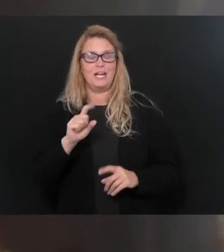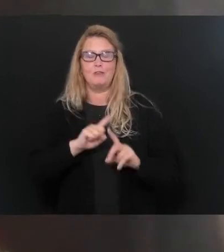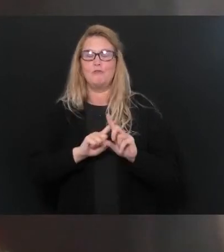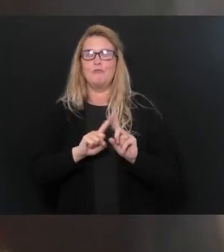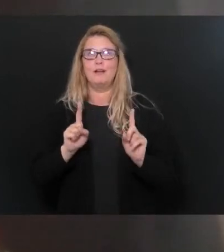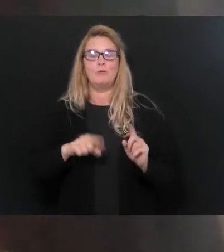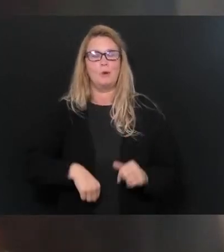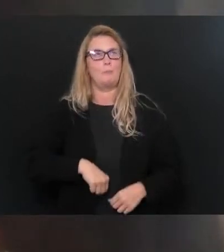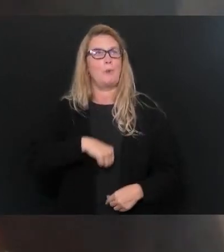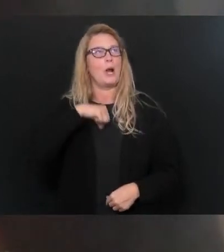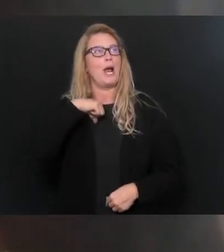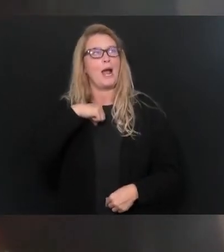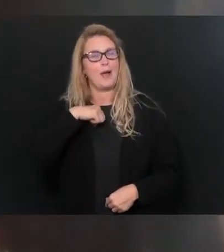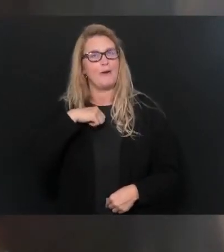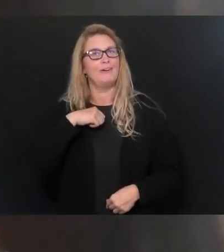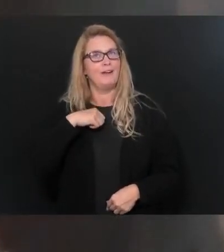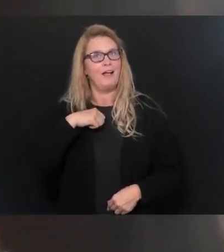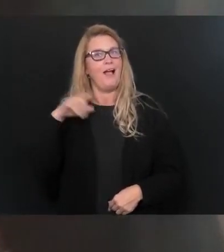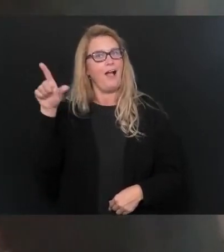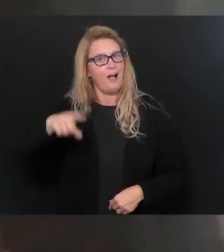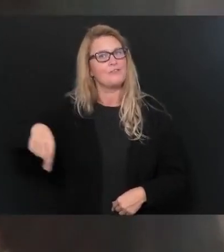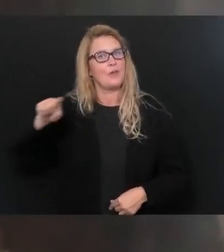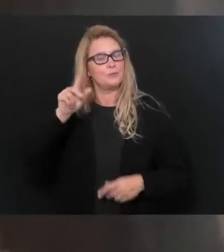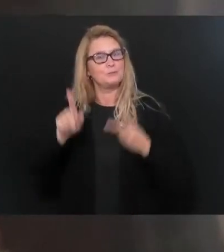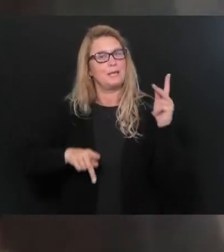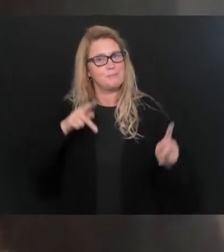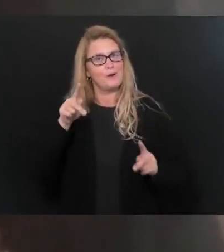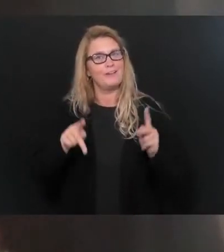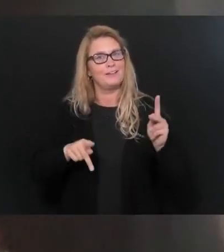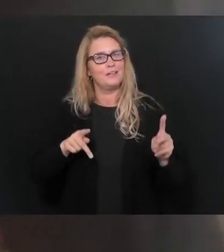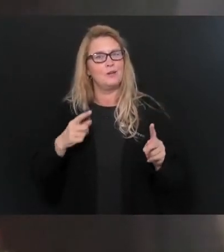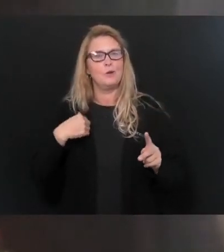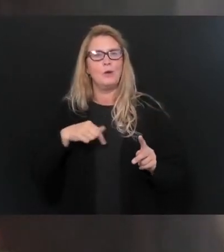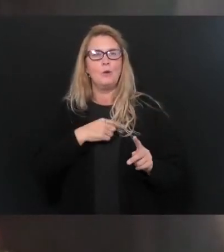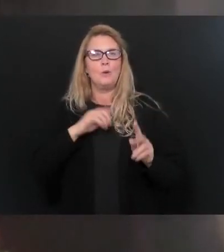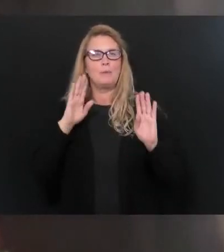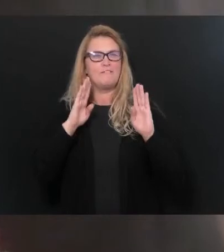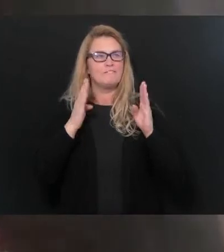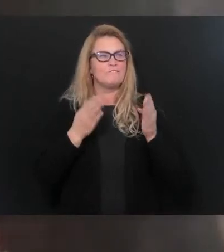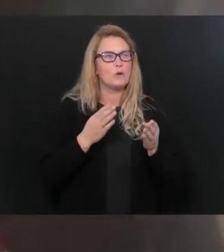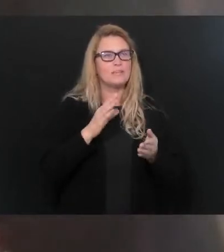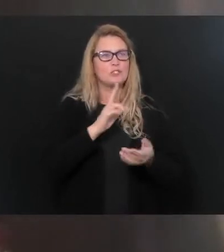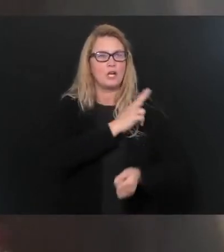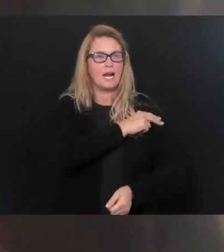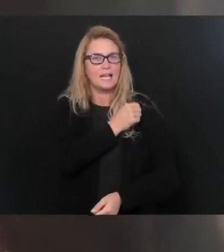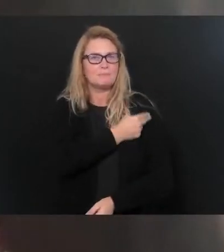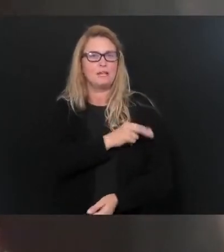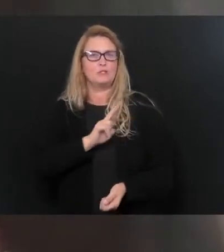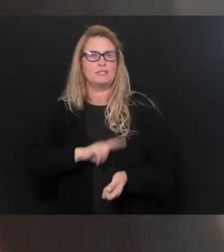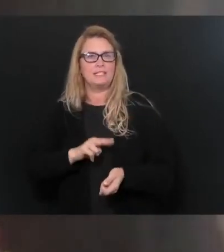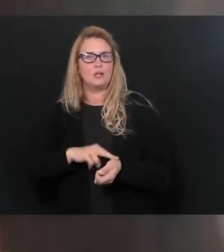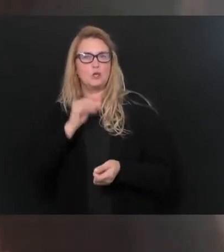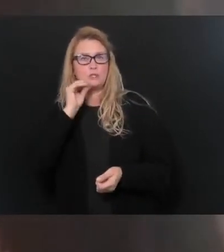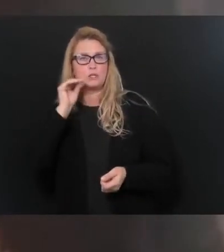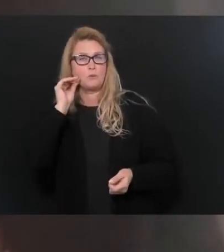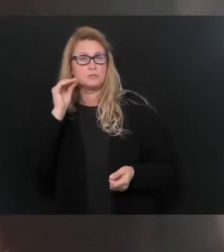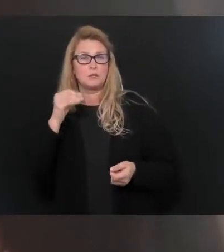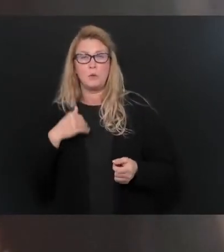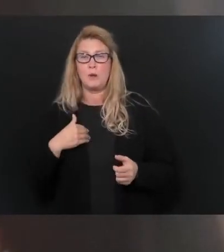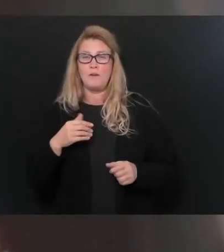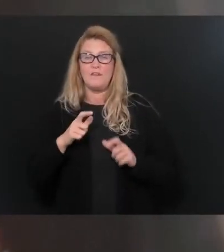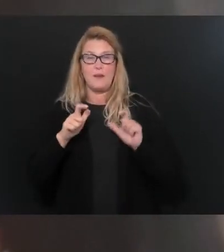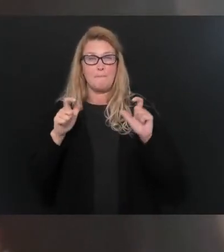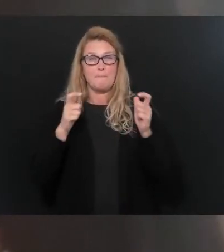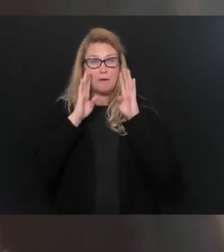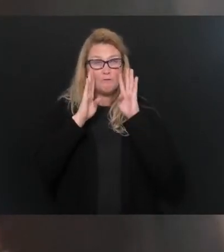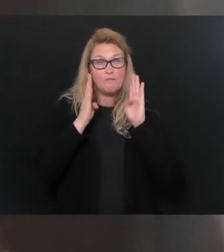that. But we are really going to focus, we're going to move our focus from hospitals and nursing homes where we have a great